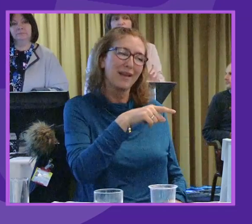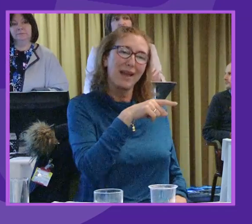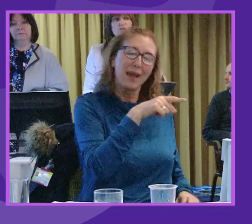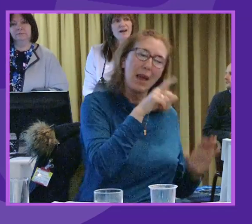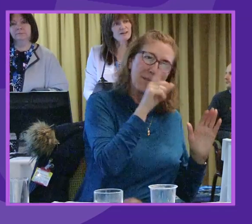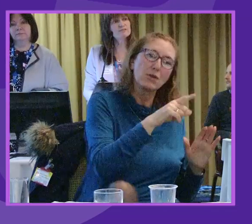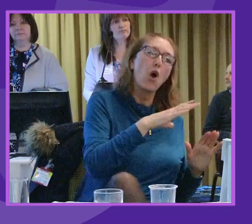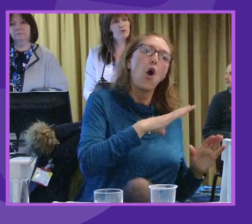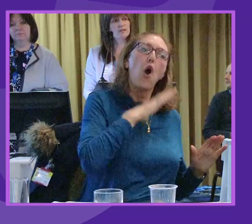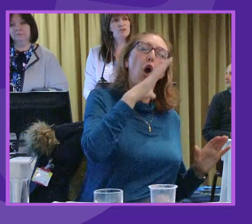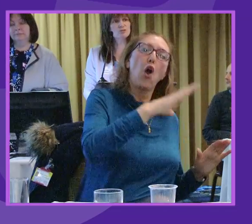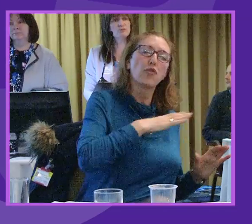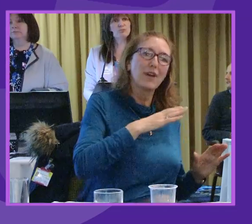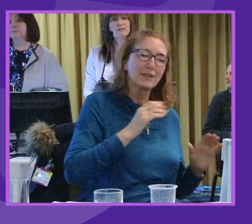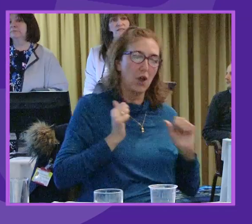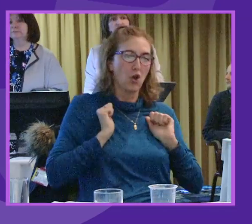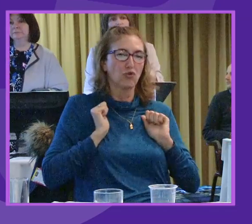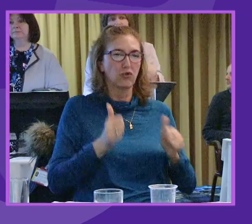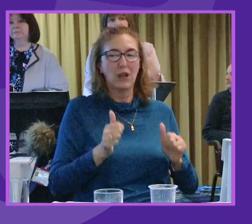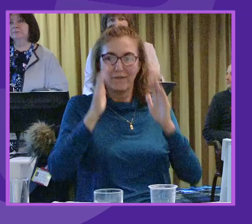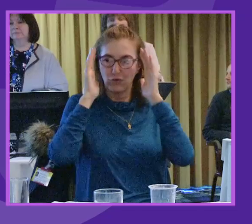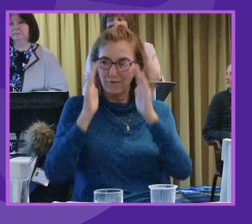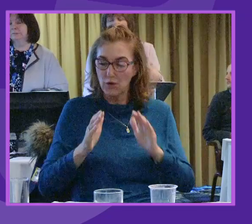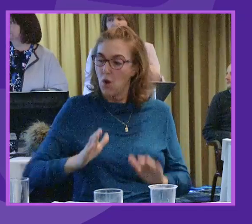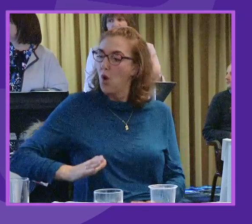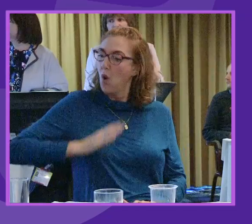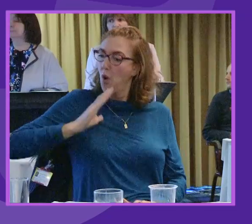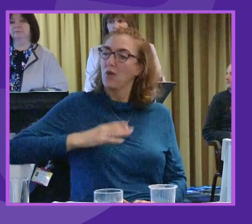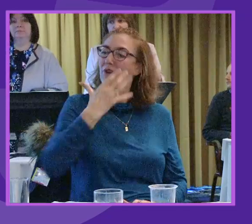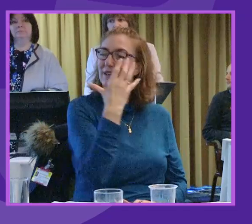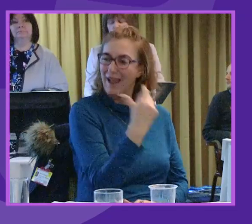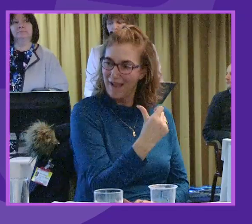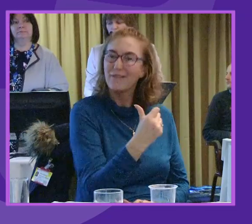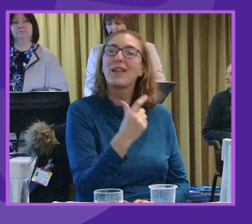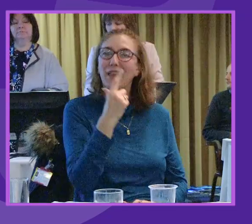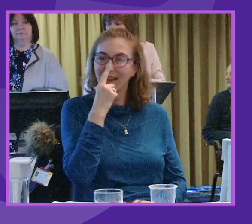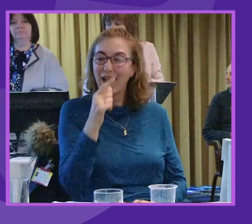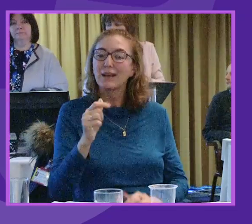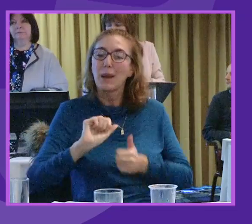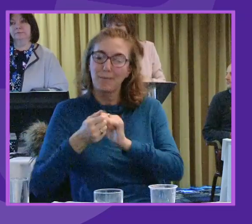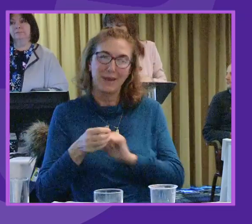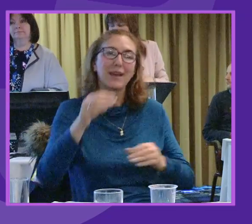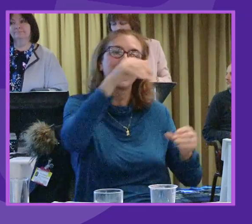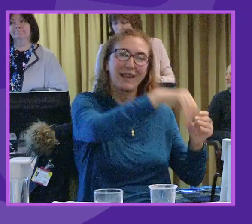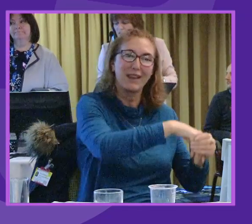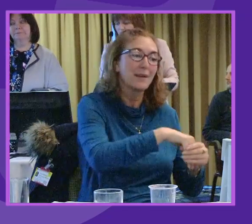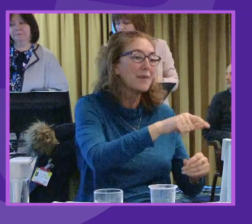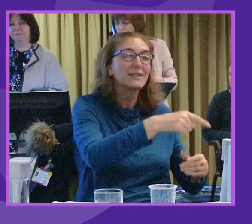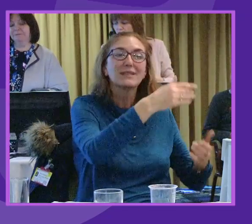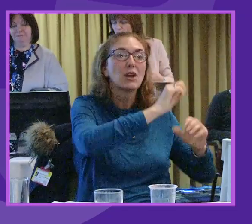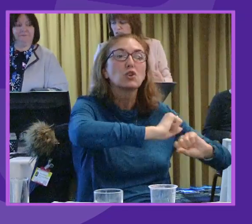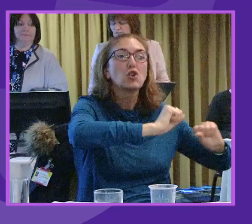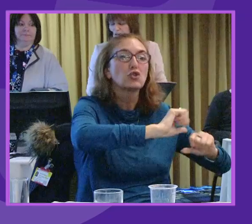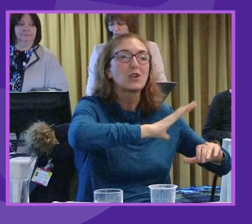already recovery focused, then this fails. So you have to formally do something with the teams to make sure that they're very much focused